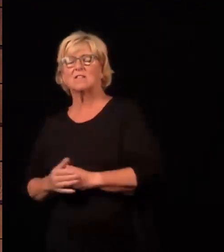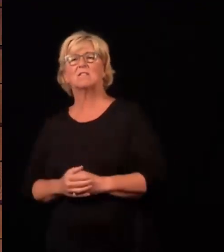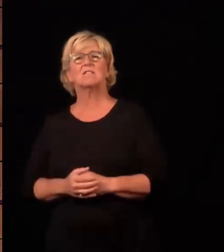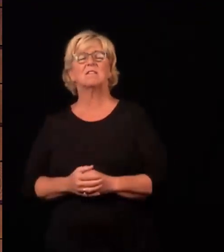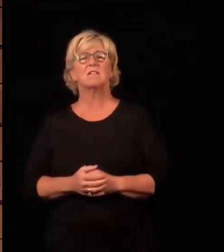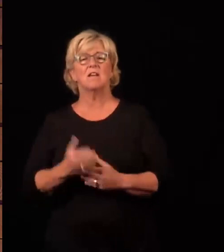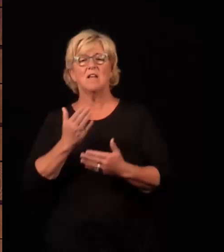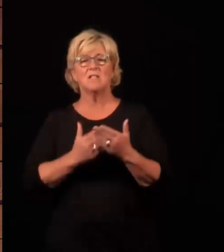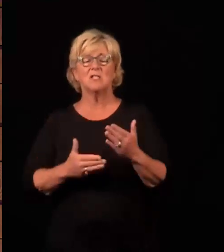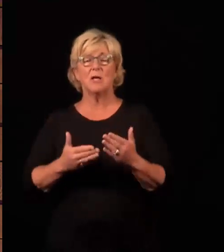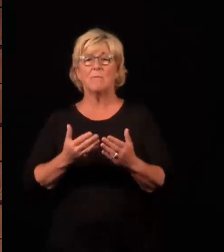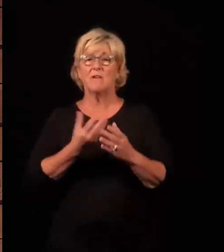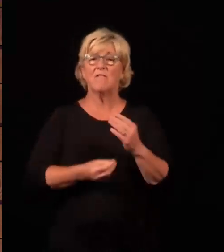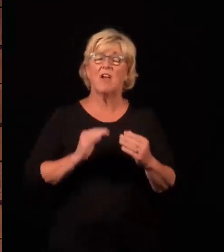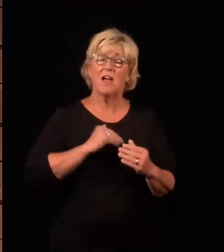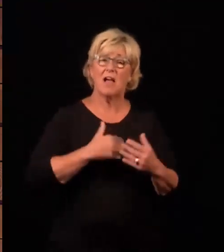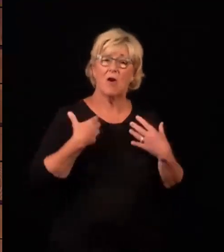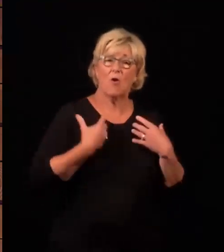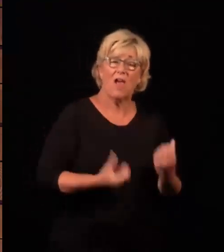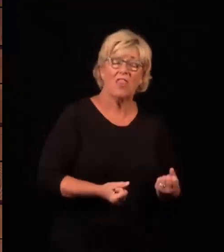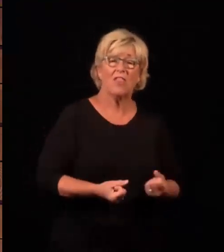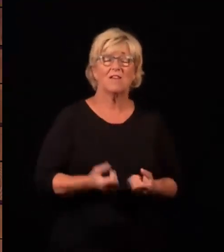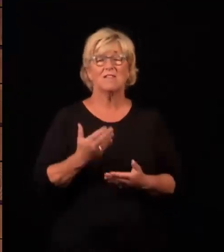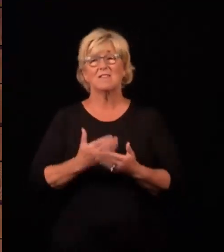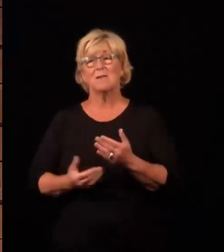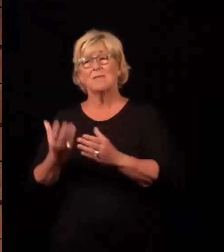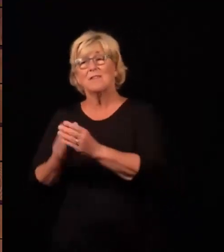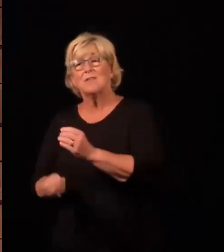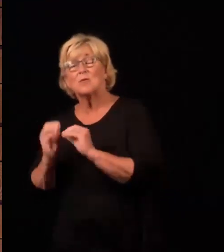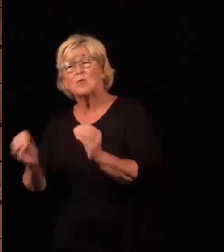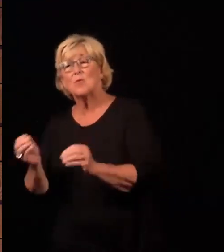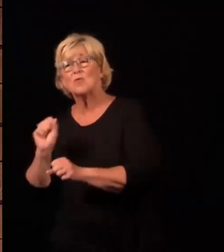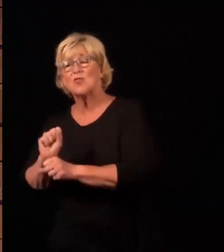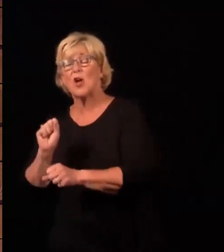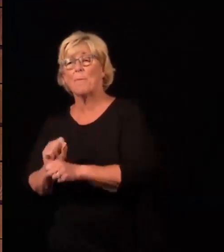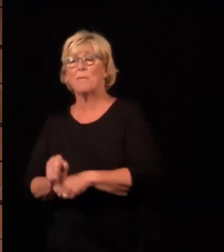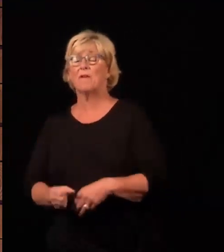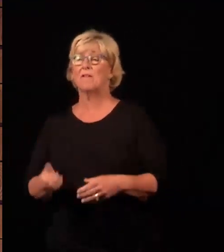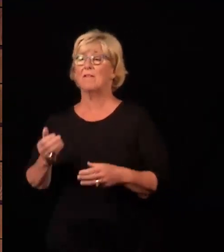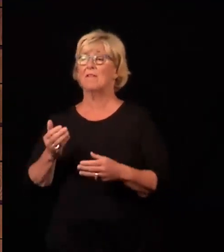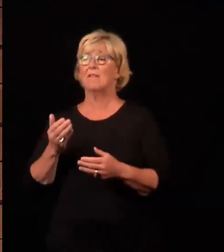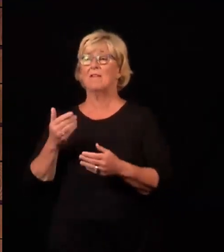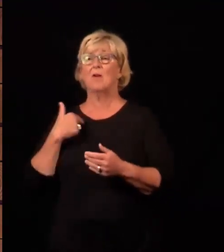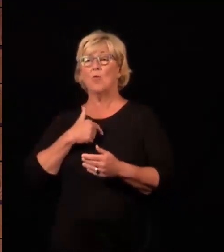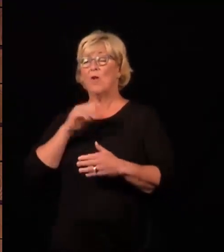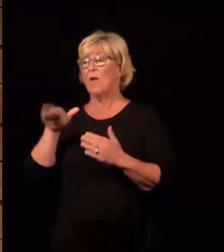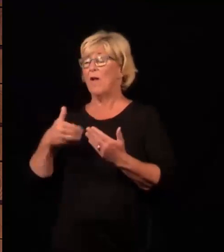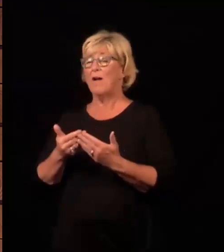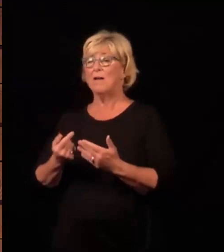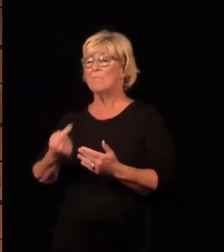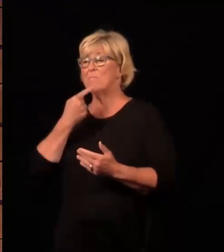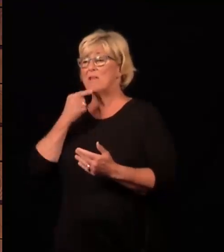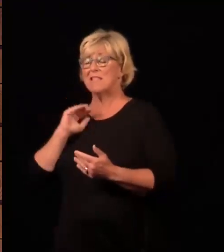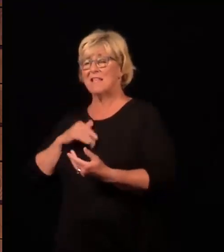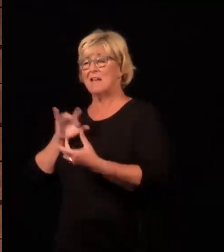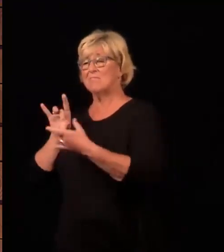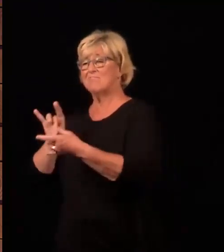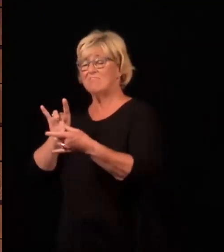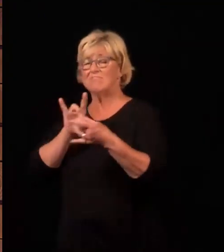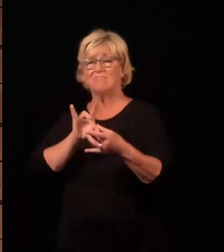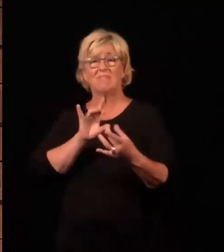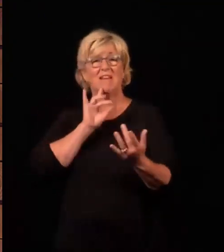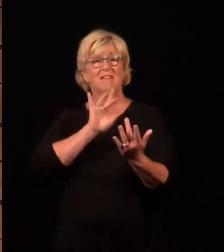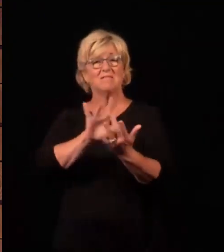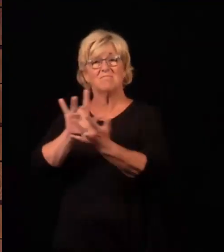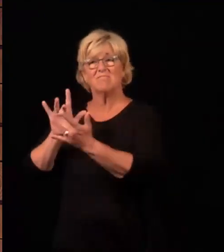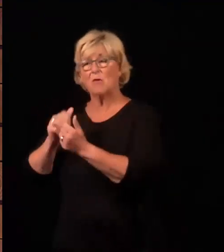us have lost our health. Others are losing jobs. All of us are losing our connections and the nearness that we cherish